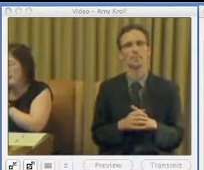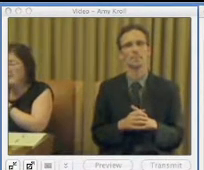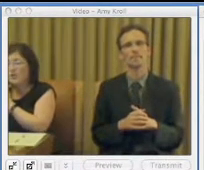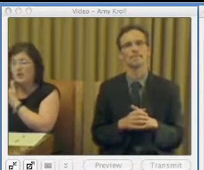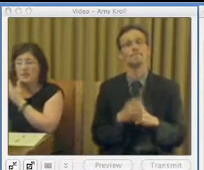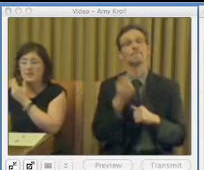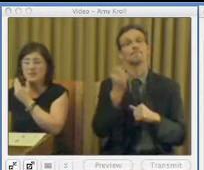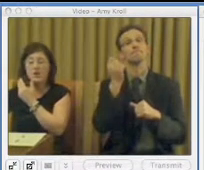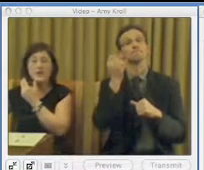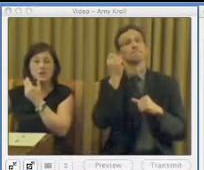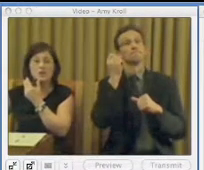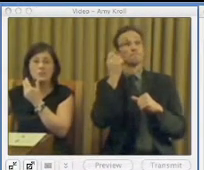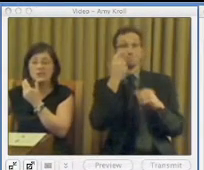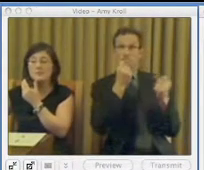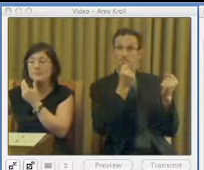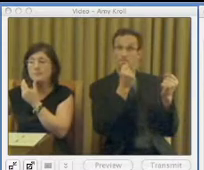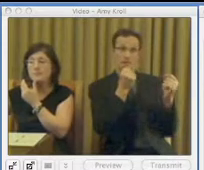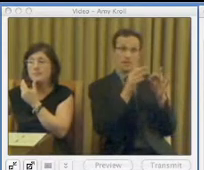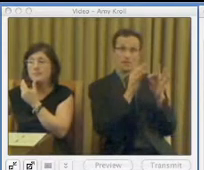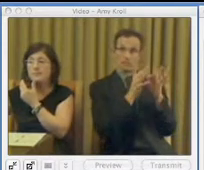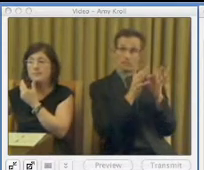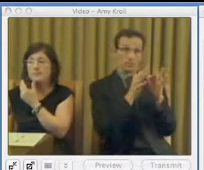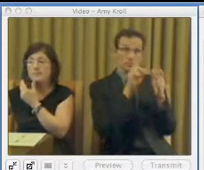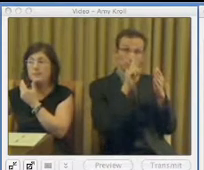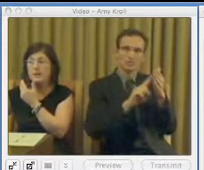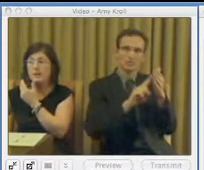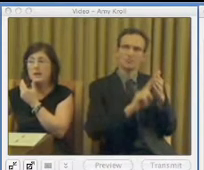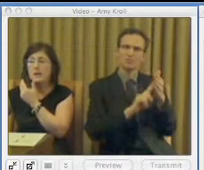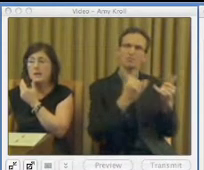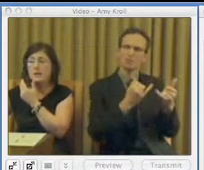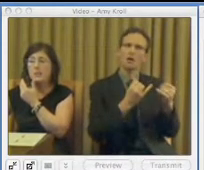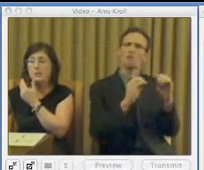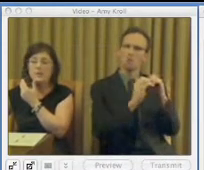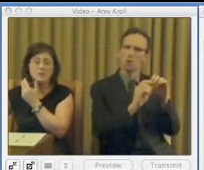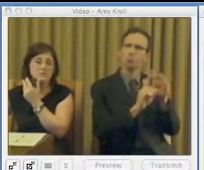There is a growing body of research in sign language interpreting.